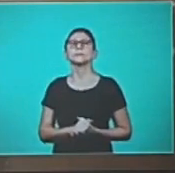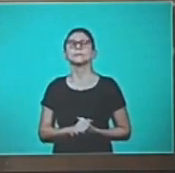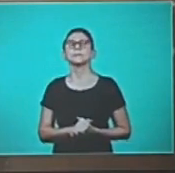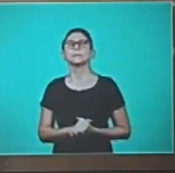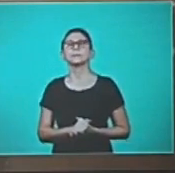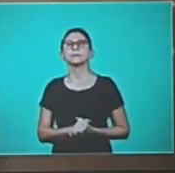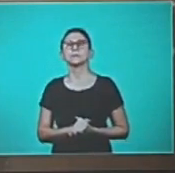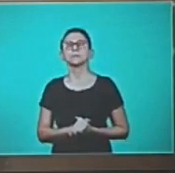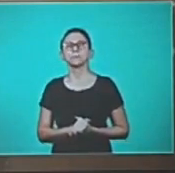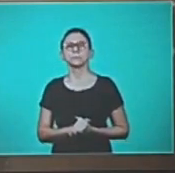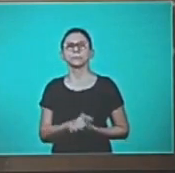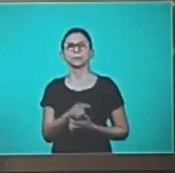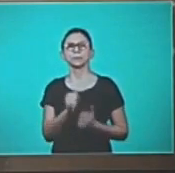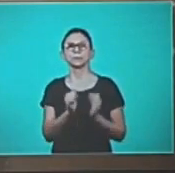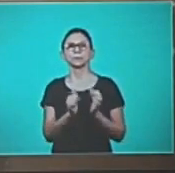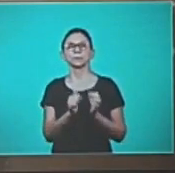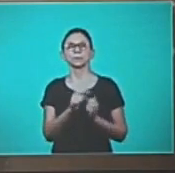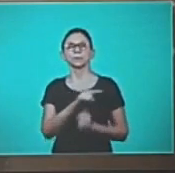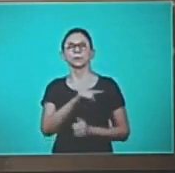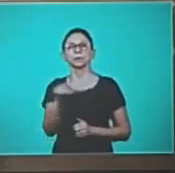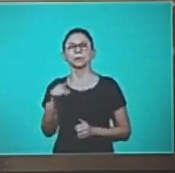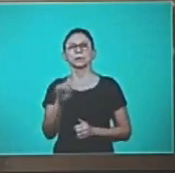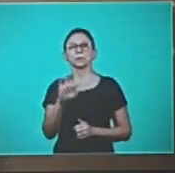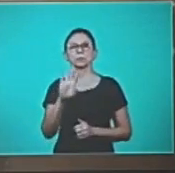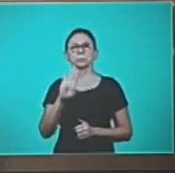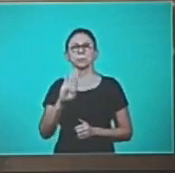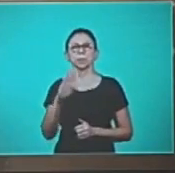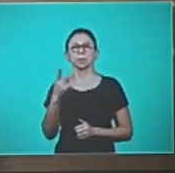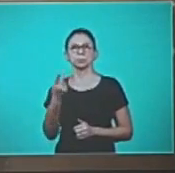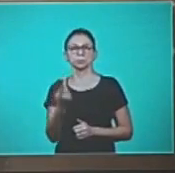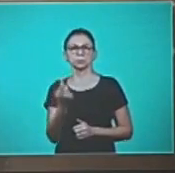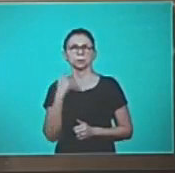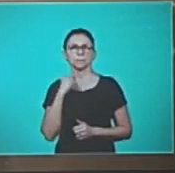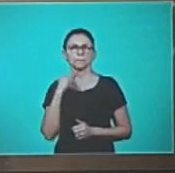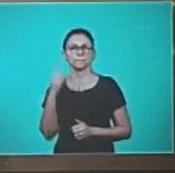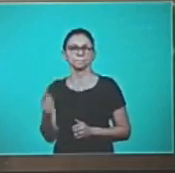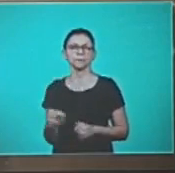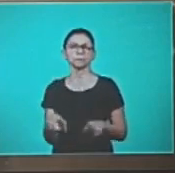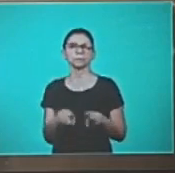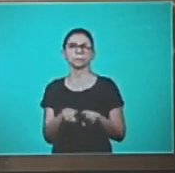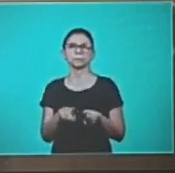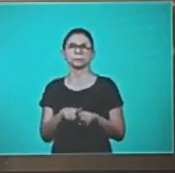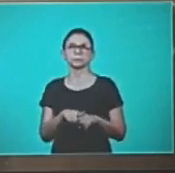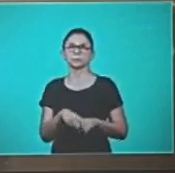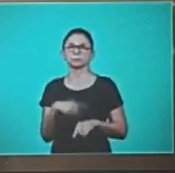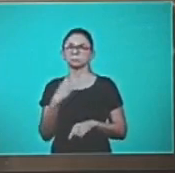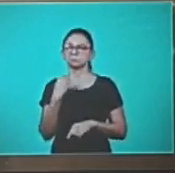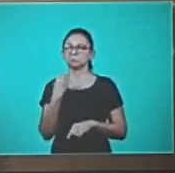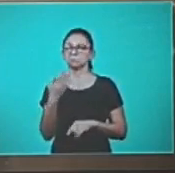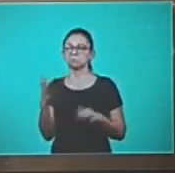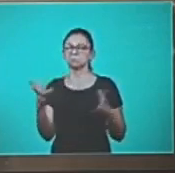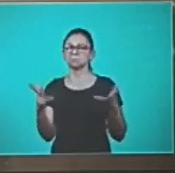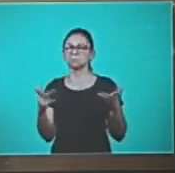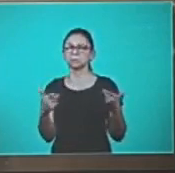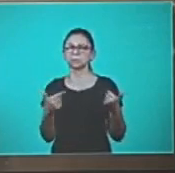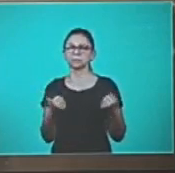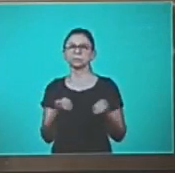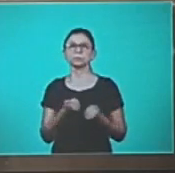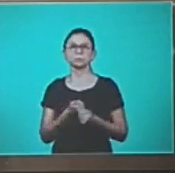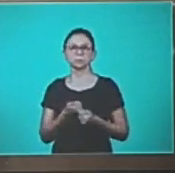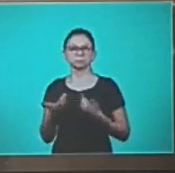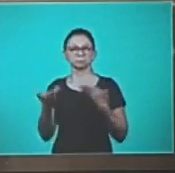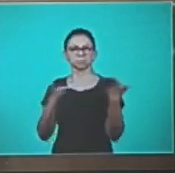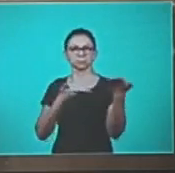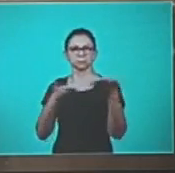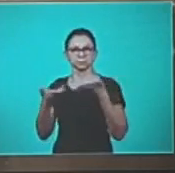on the in Belo Horizonte, also in Minas Gerais, has an amazing work that has done. I'm not even going to read here because